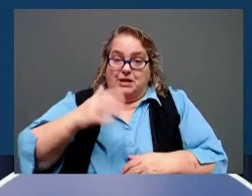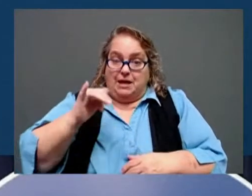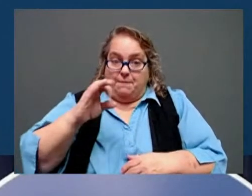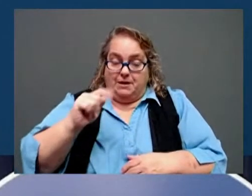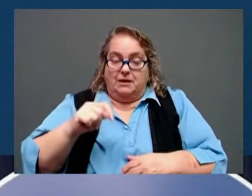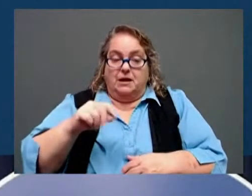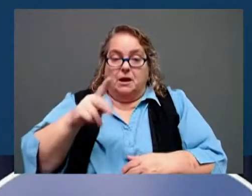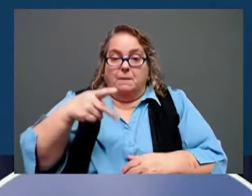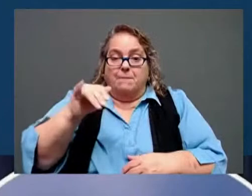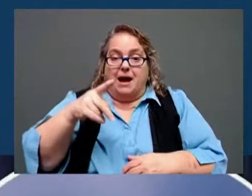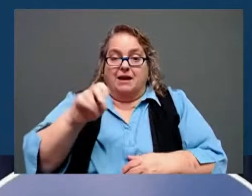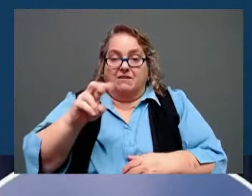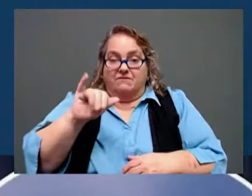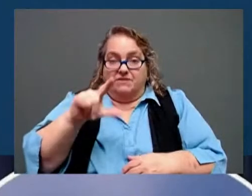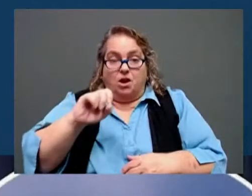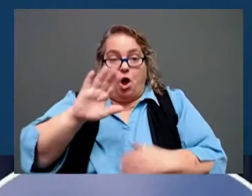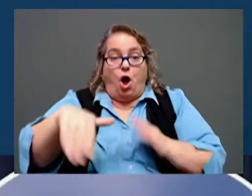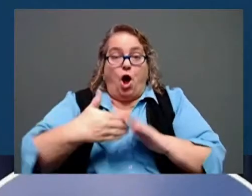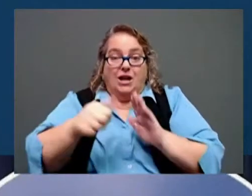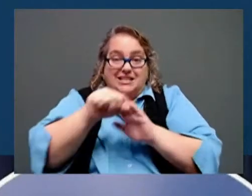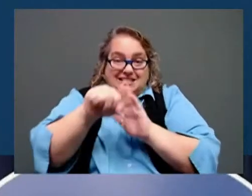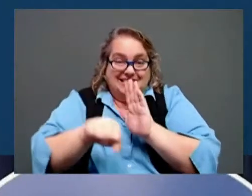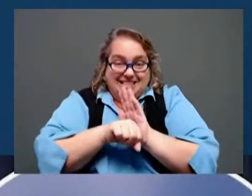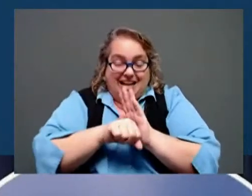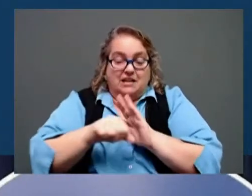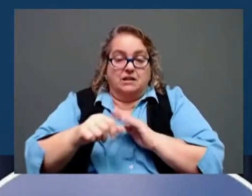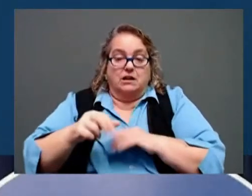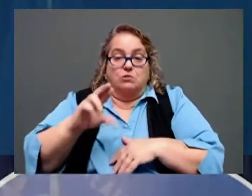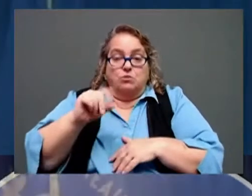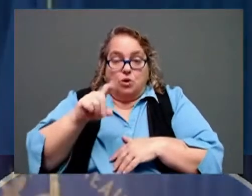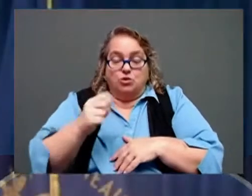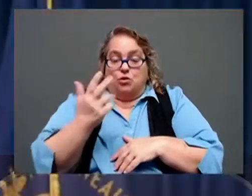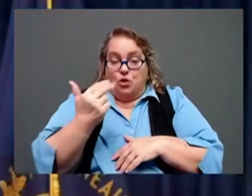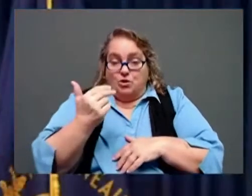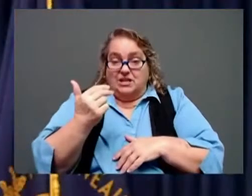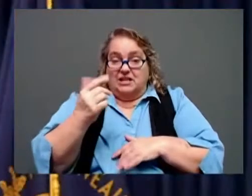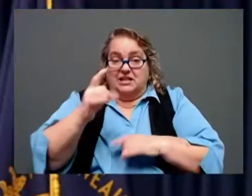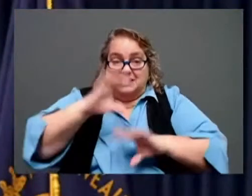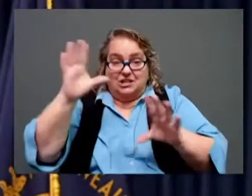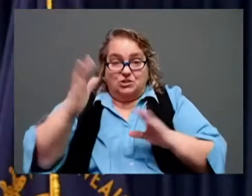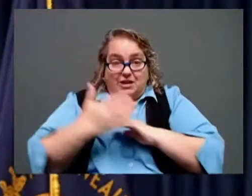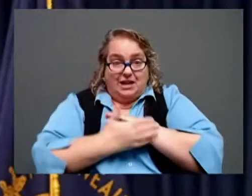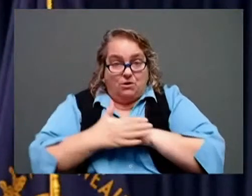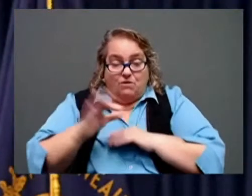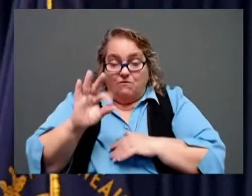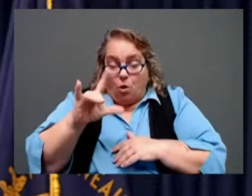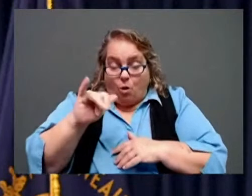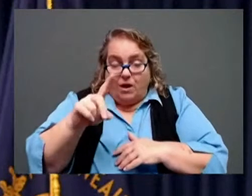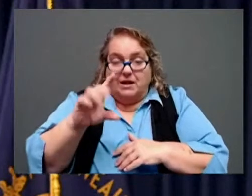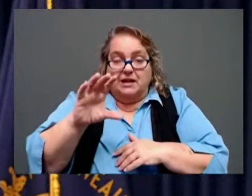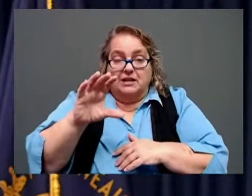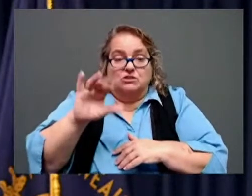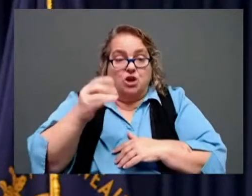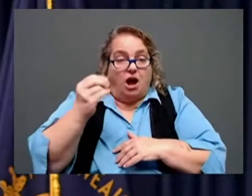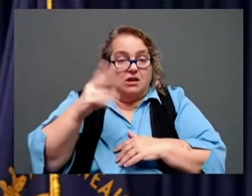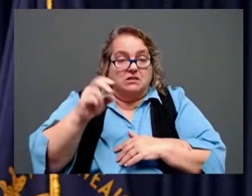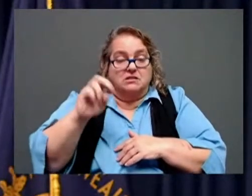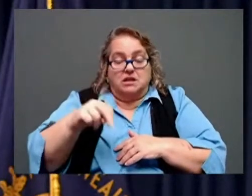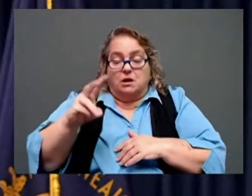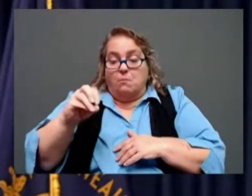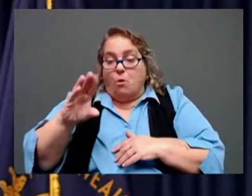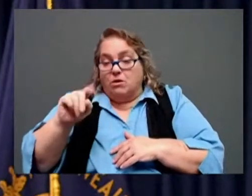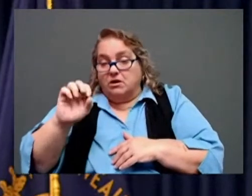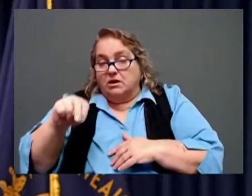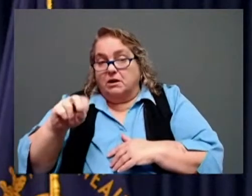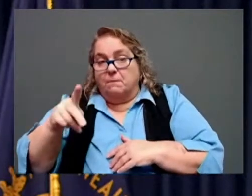are passable. That includes 13 disaster counties, Floyd, Johnson, Knott, Letcher, Martin, Pike. I